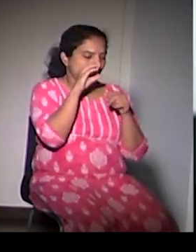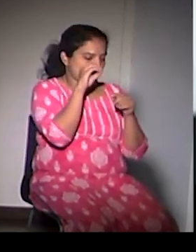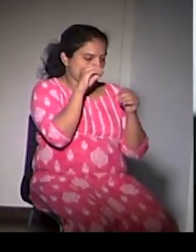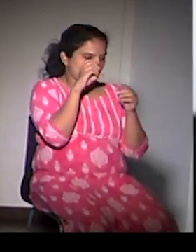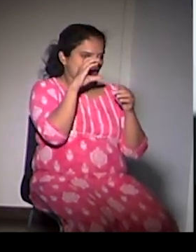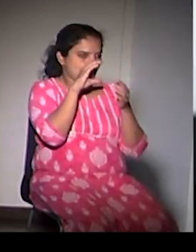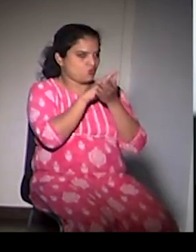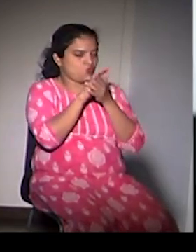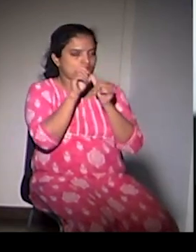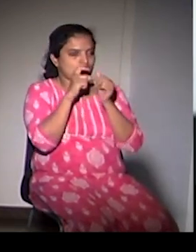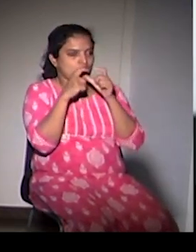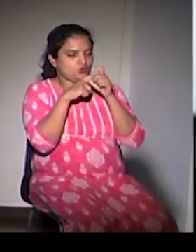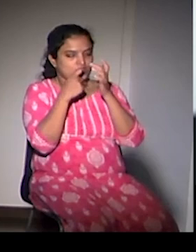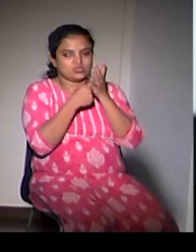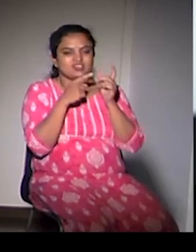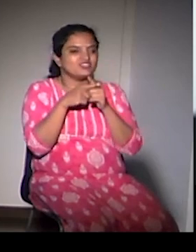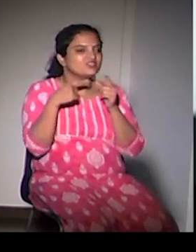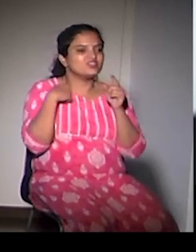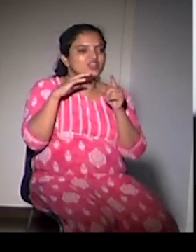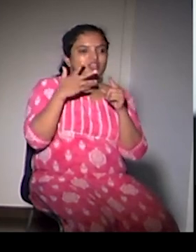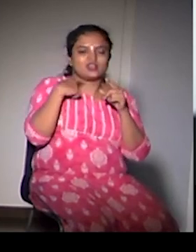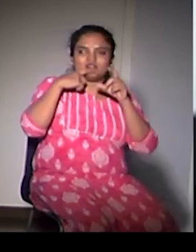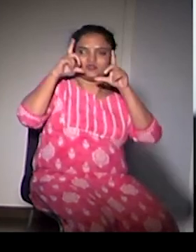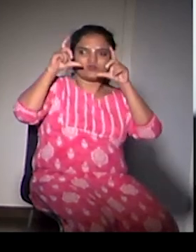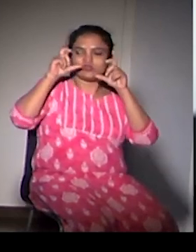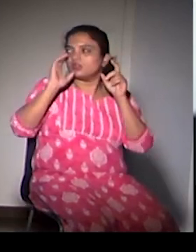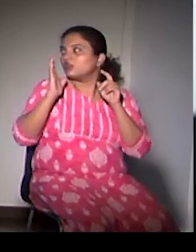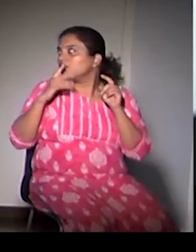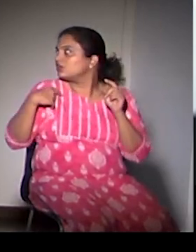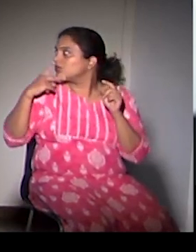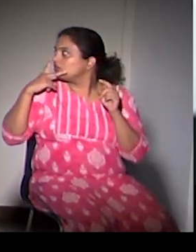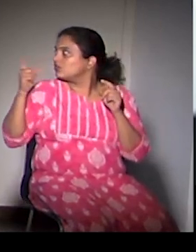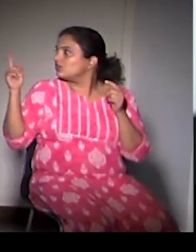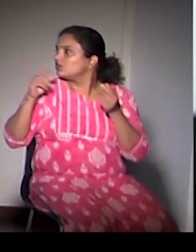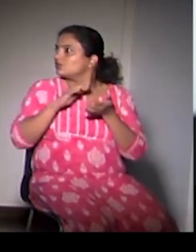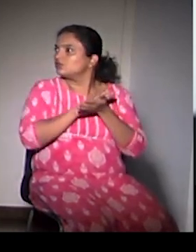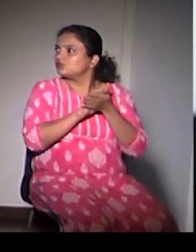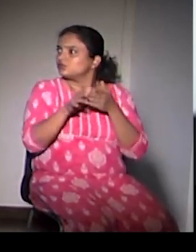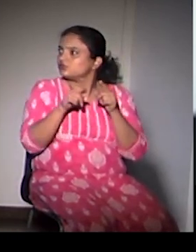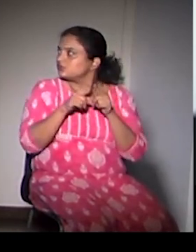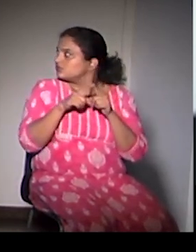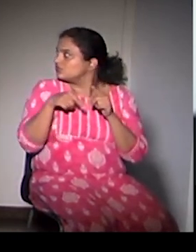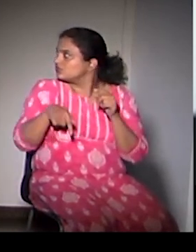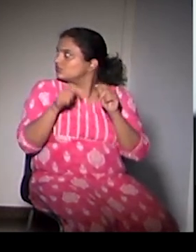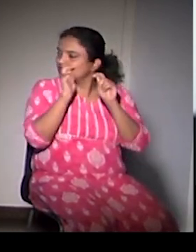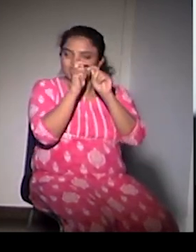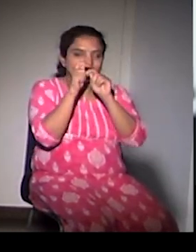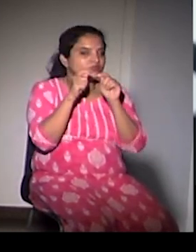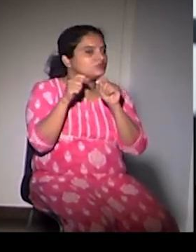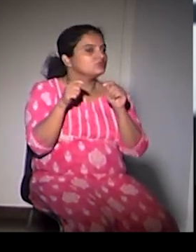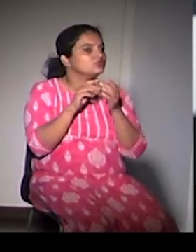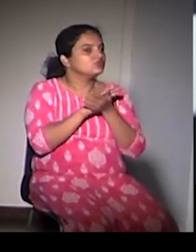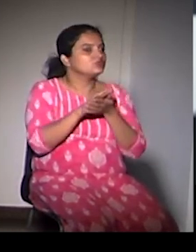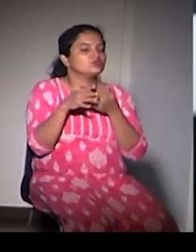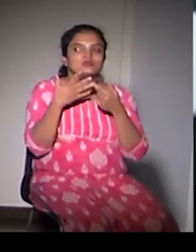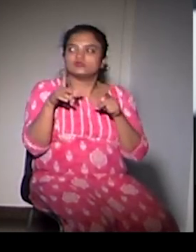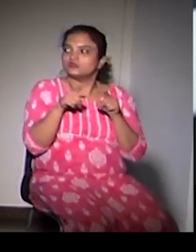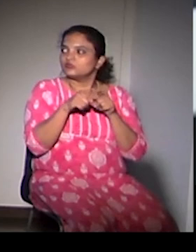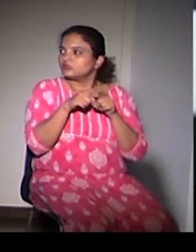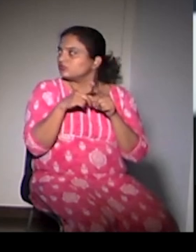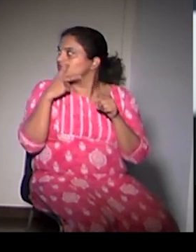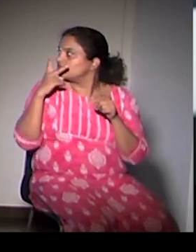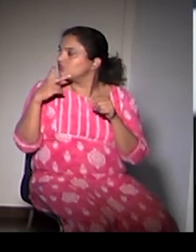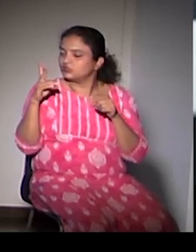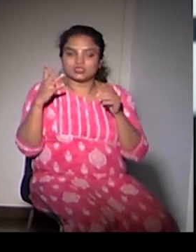And there's a very good reason why it's an old photograph, because very sadly a lot of this decoration has now gone. The whole of the